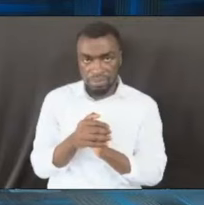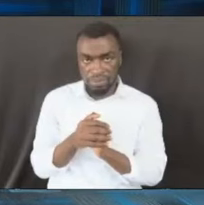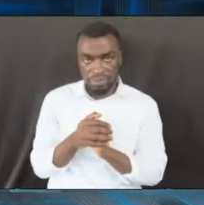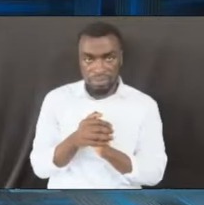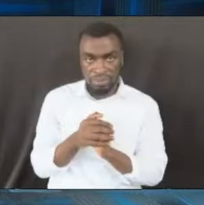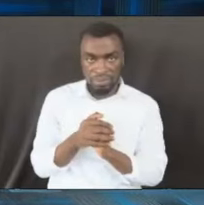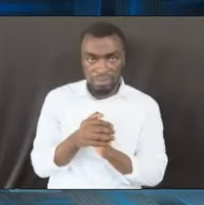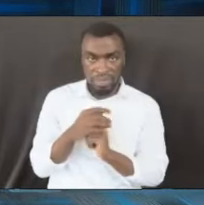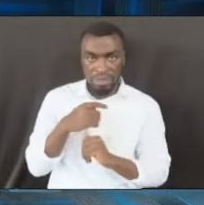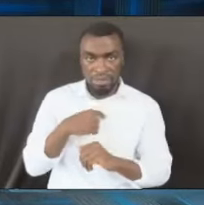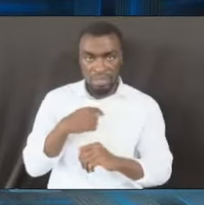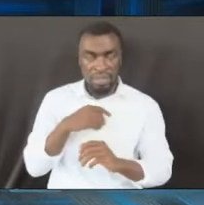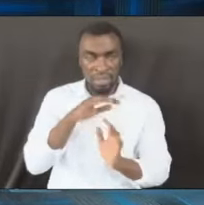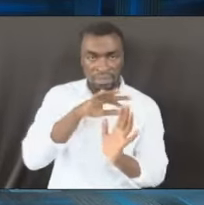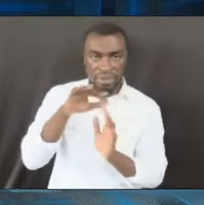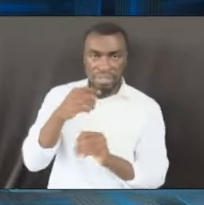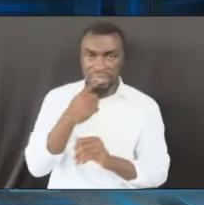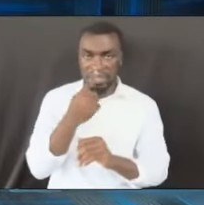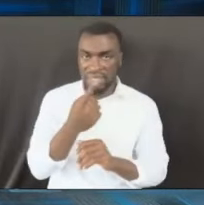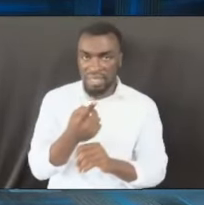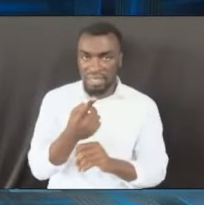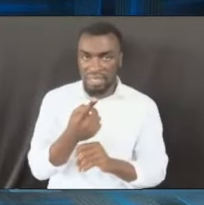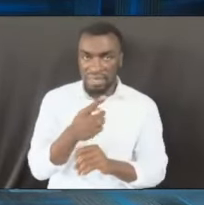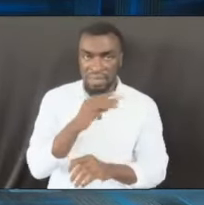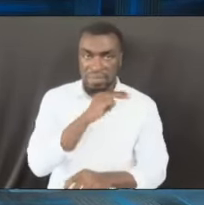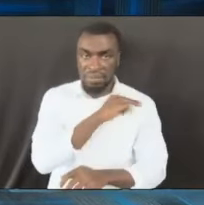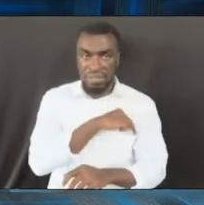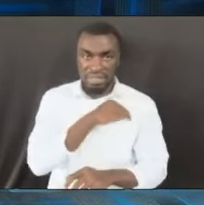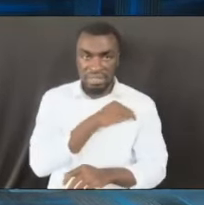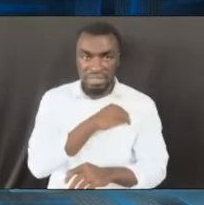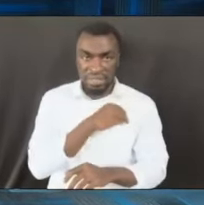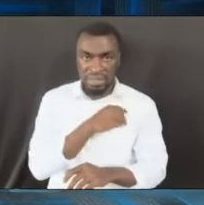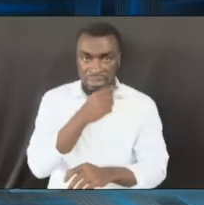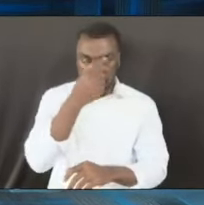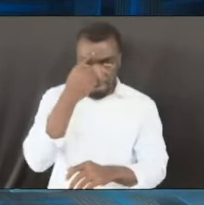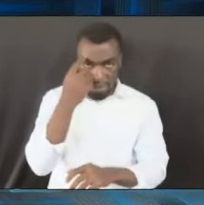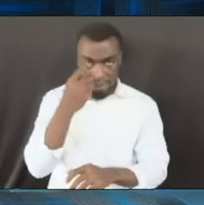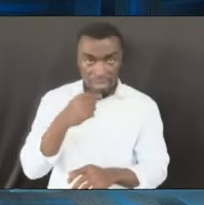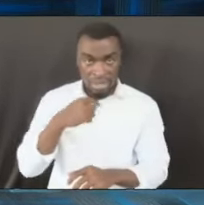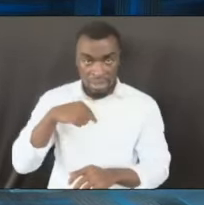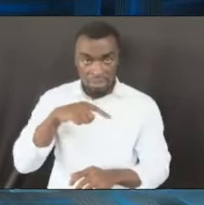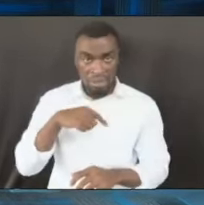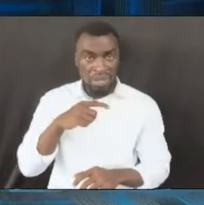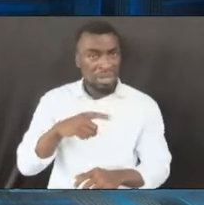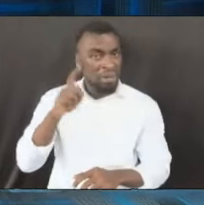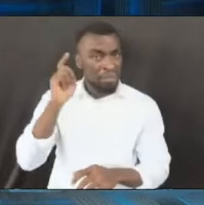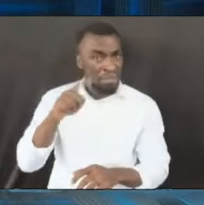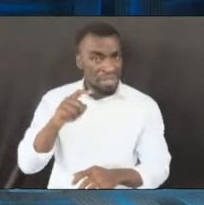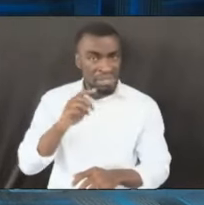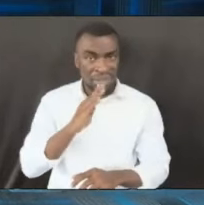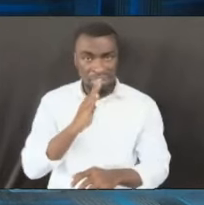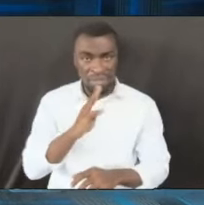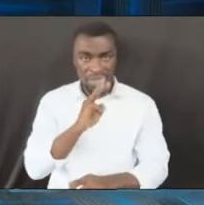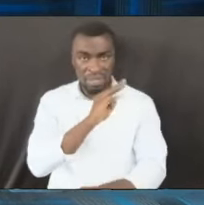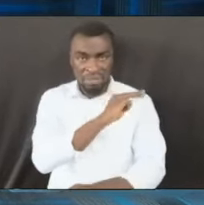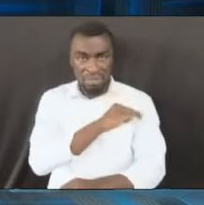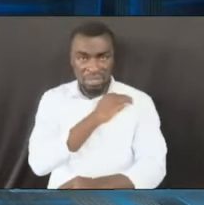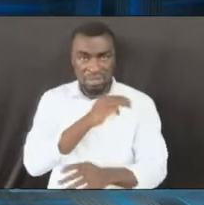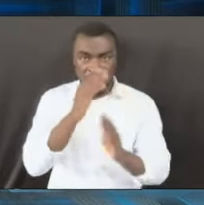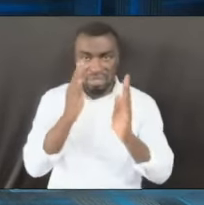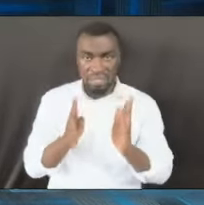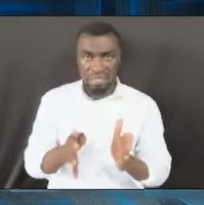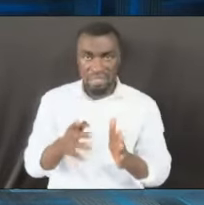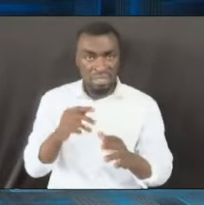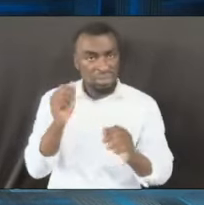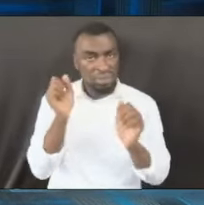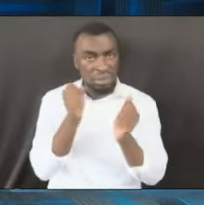ministry because, as we have seen, we are all supposed to be missionaries, without which your name cannot be in the